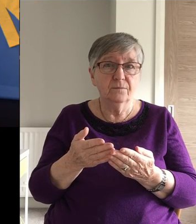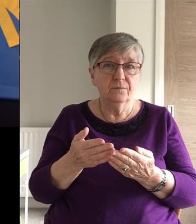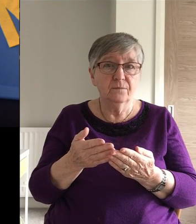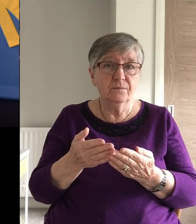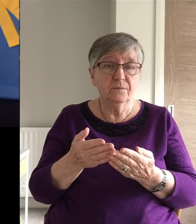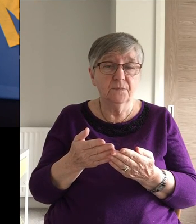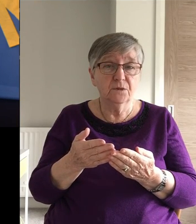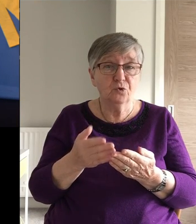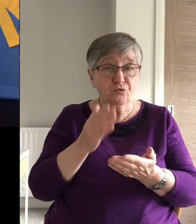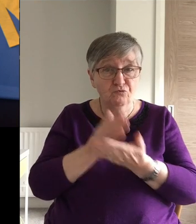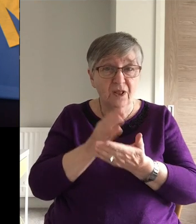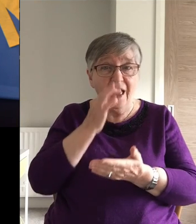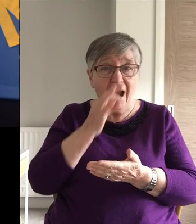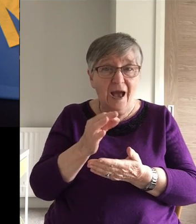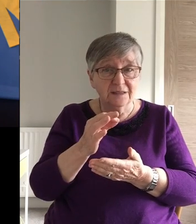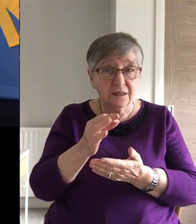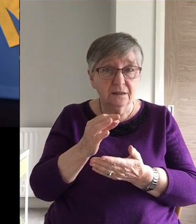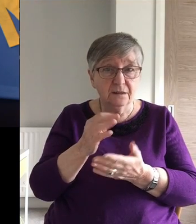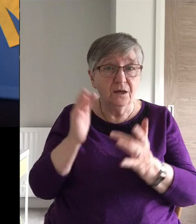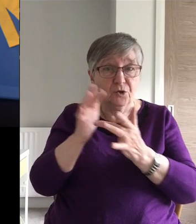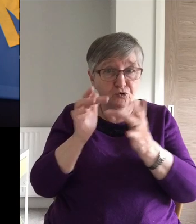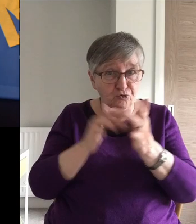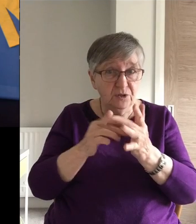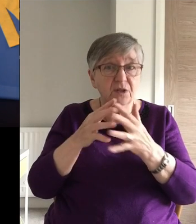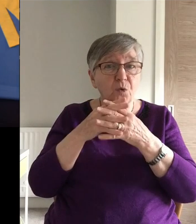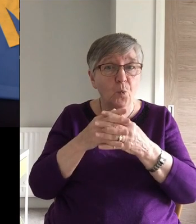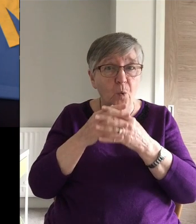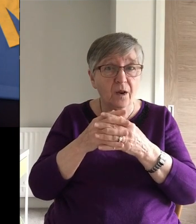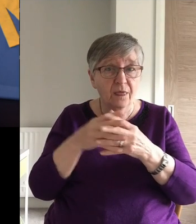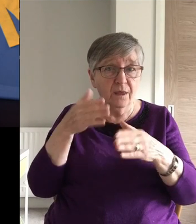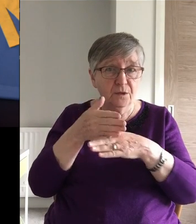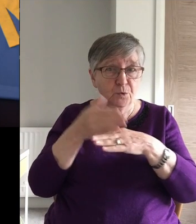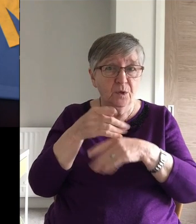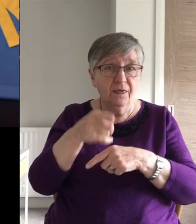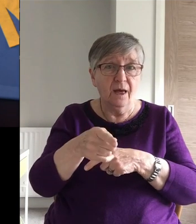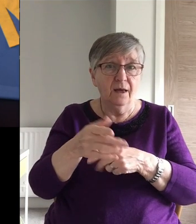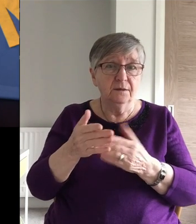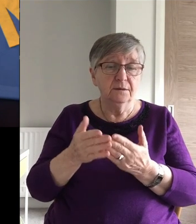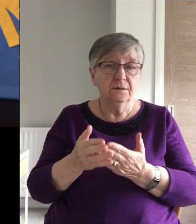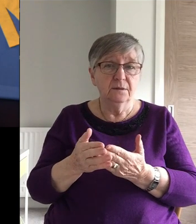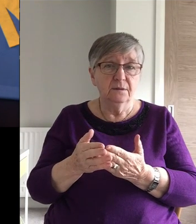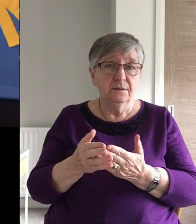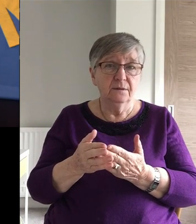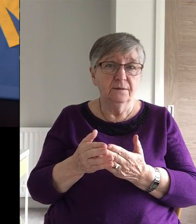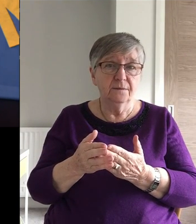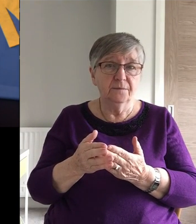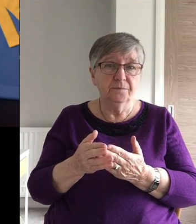Which is to say, is Jesus worth it?